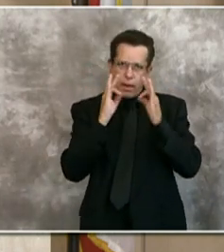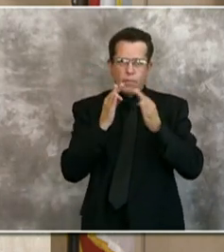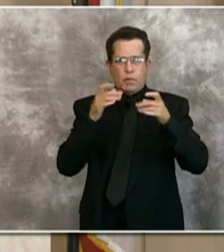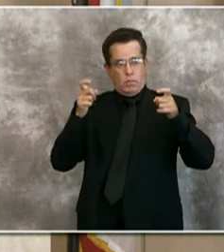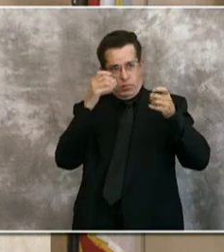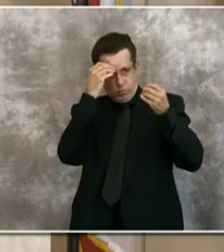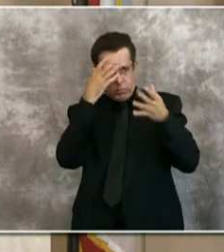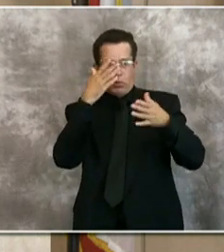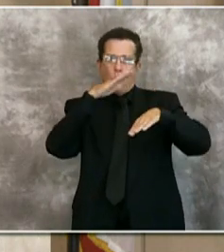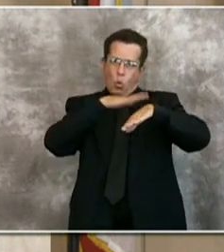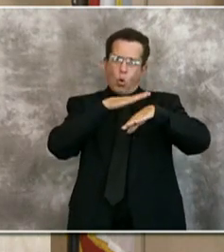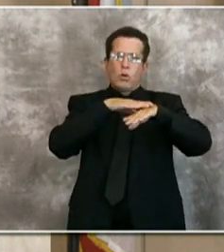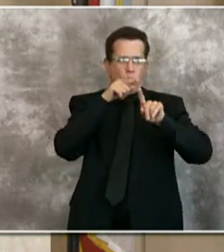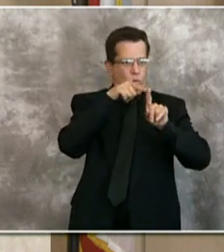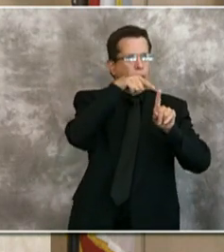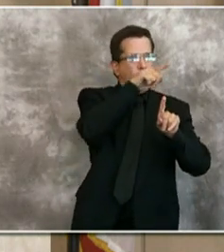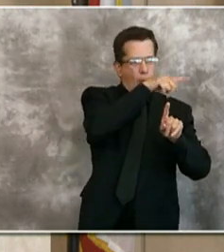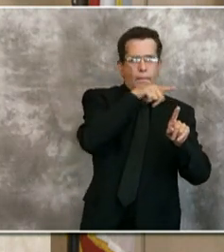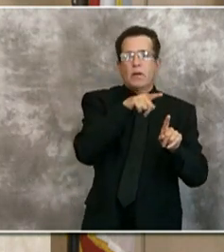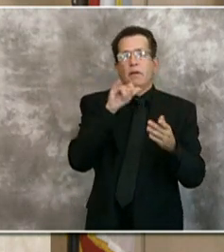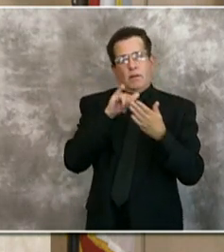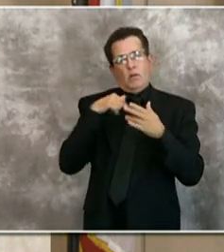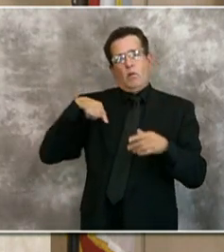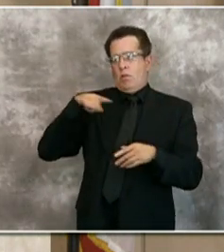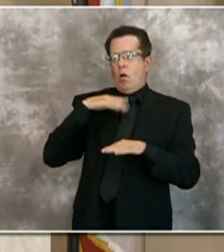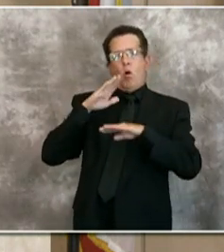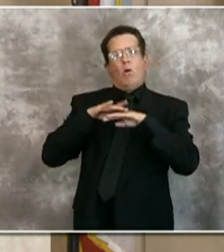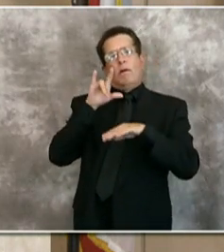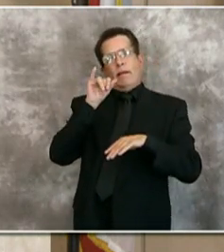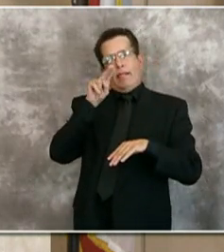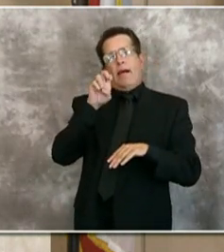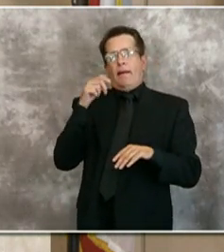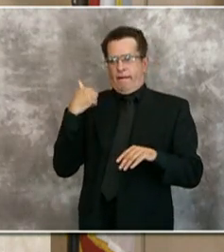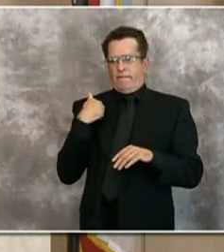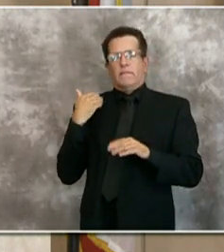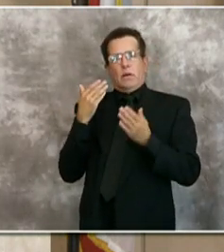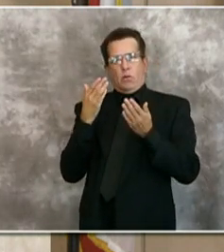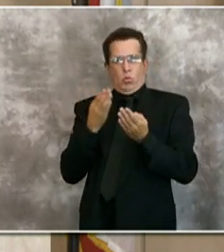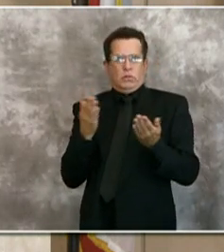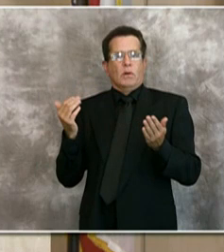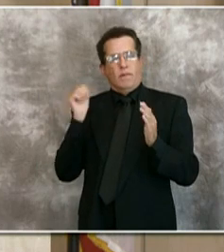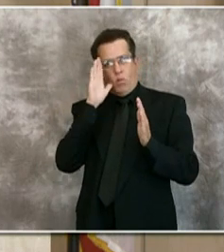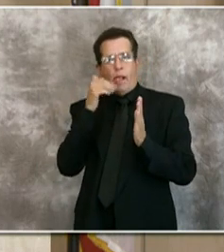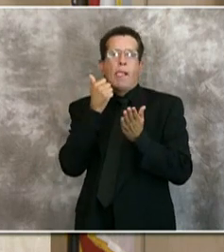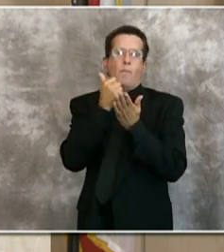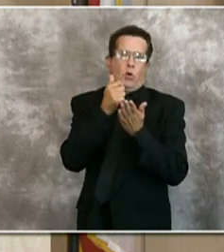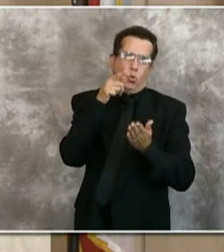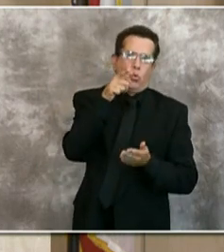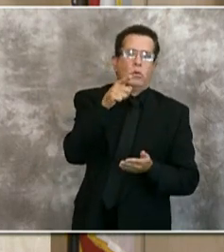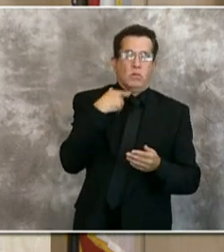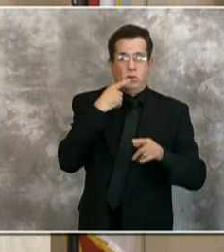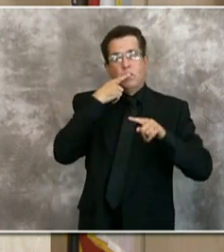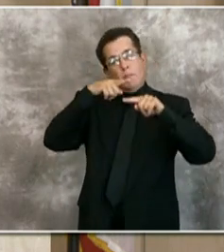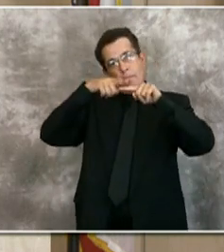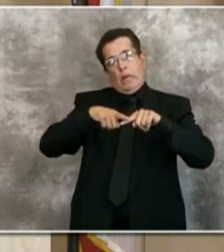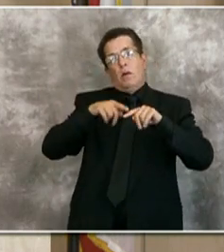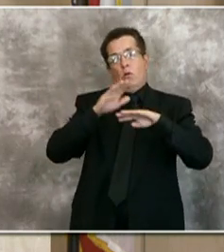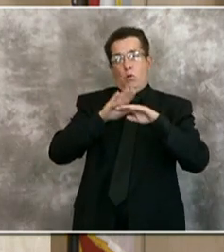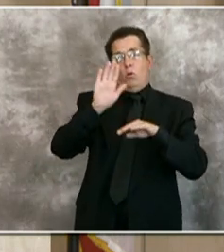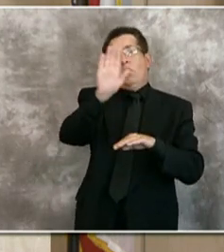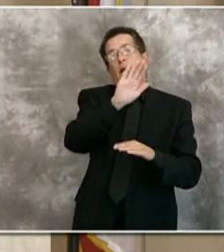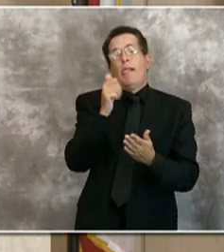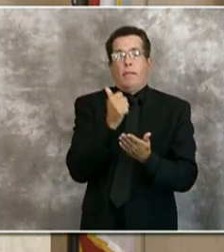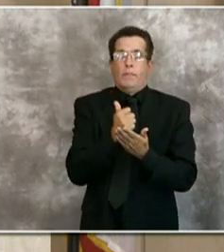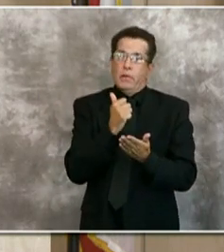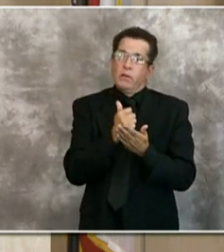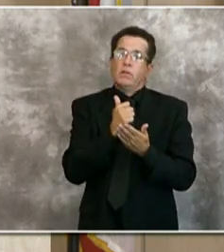over with people in person are available online. So we really are relying on the community to